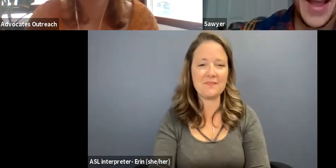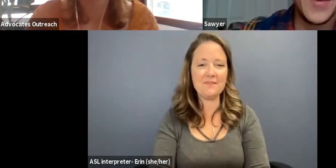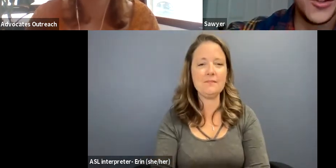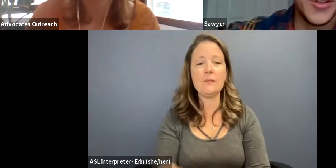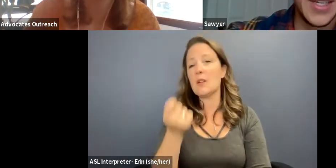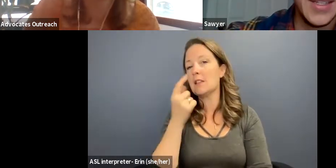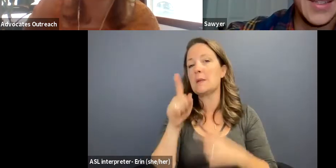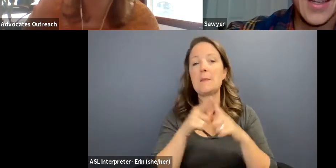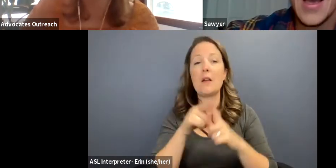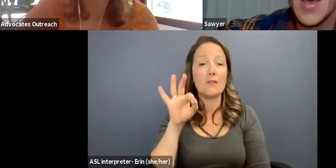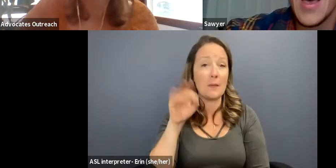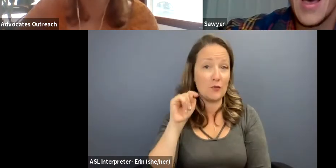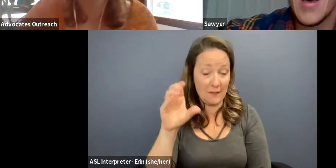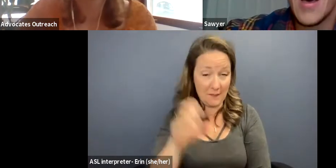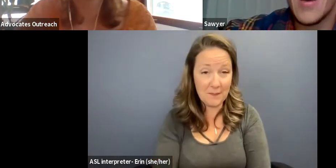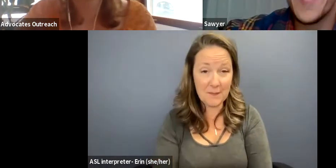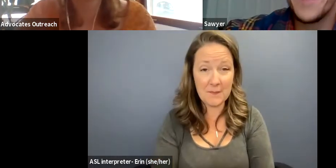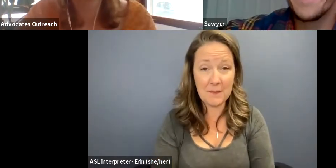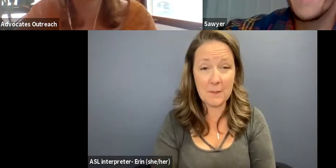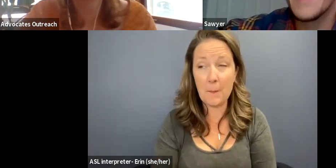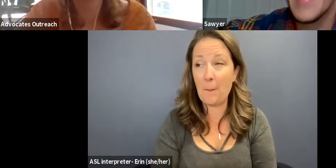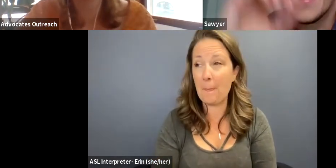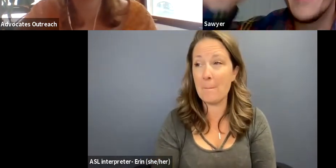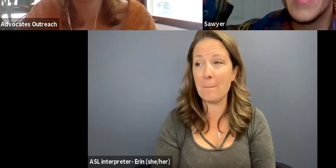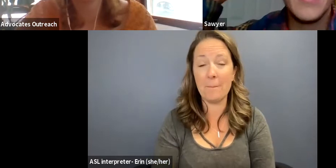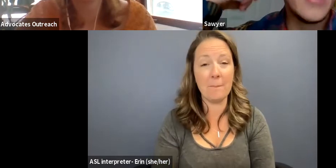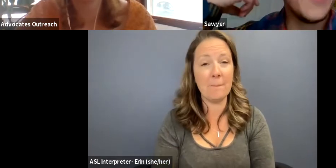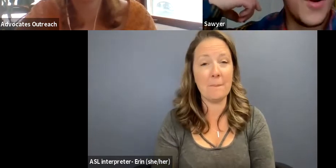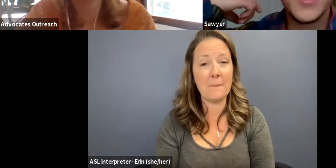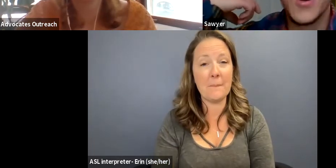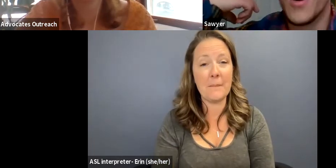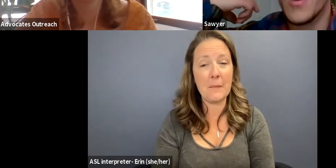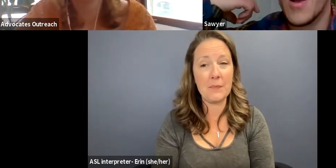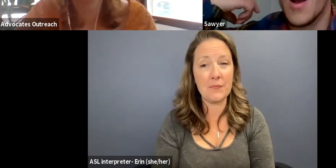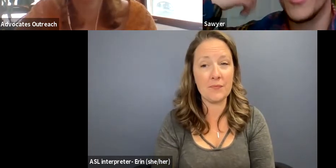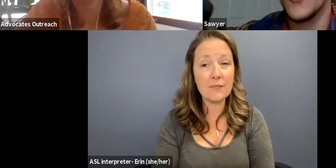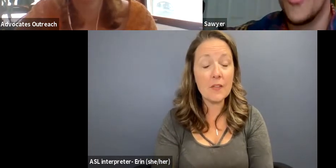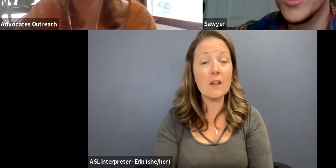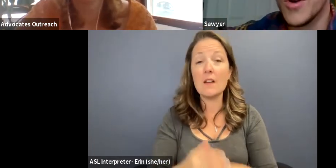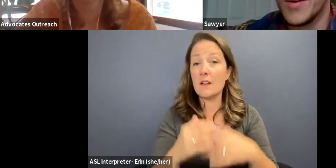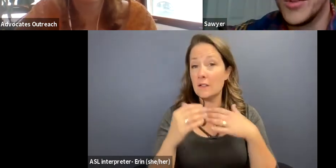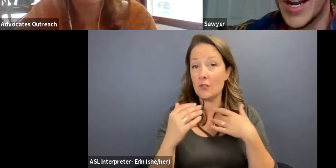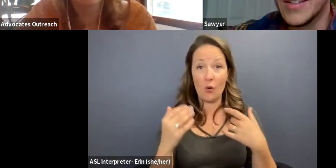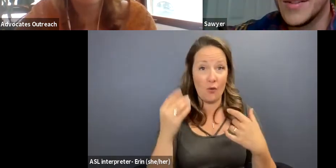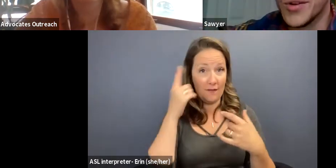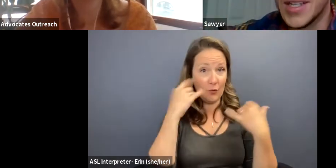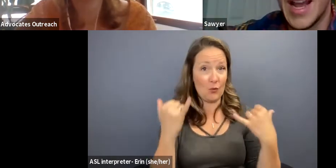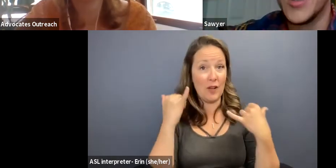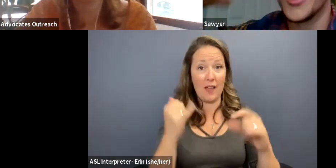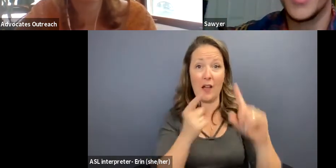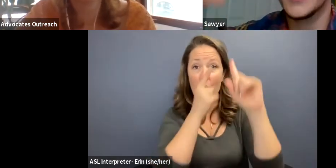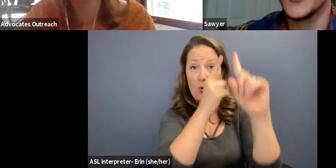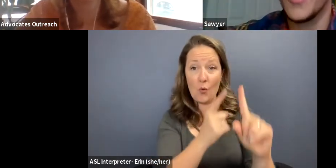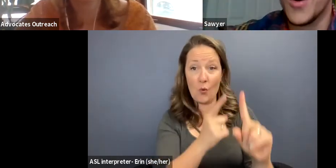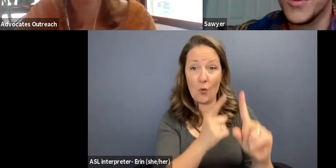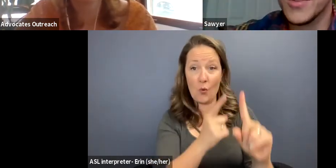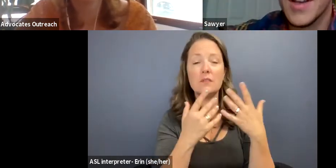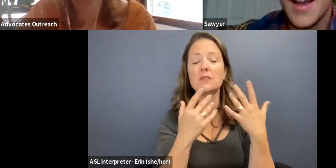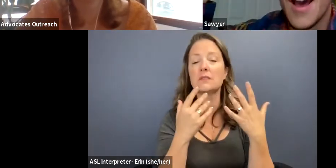classes for people who have little ones, like, you know, birth to 5. We do some early childhood